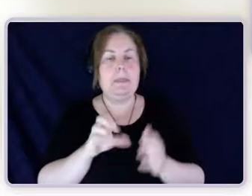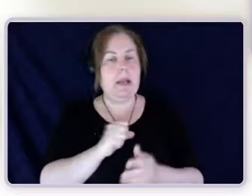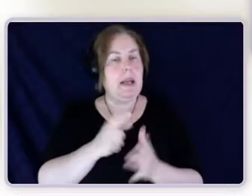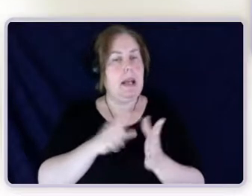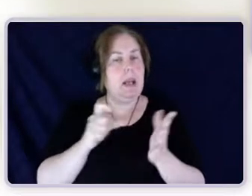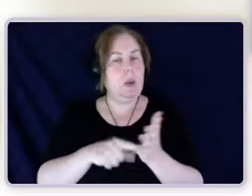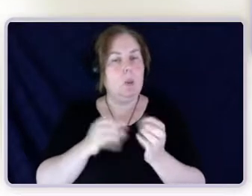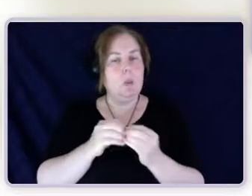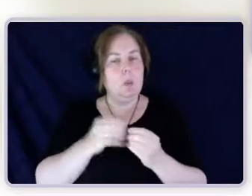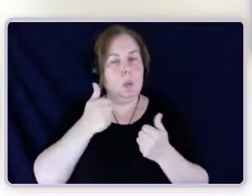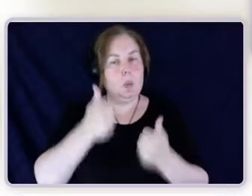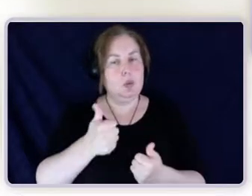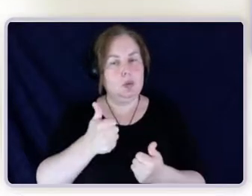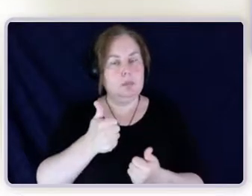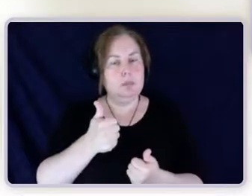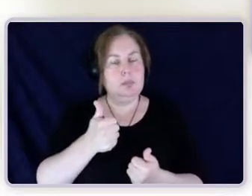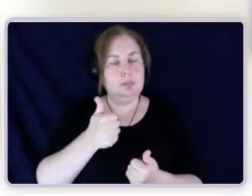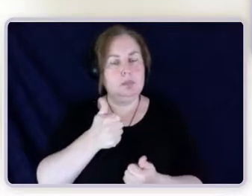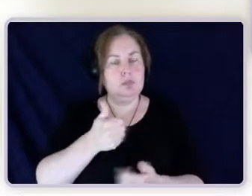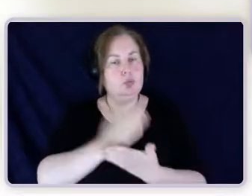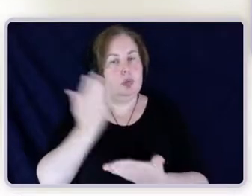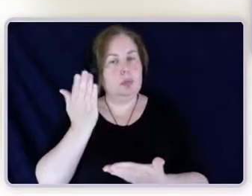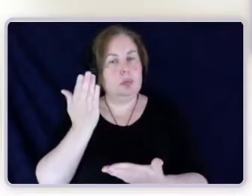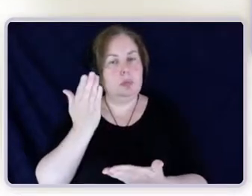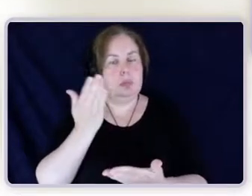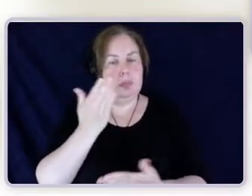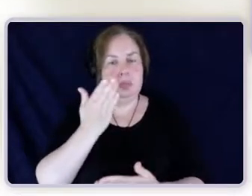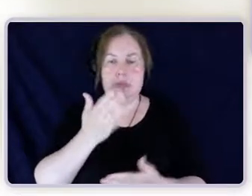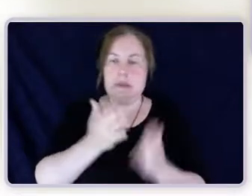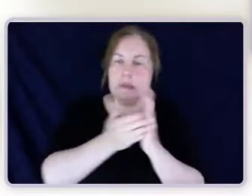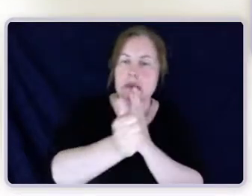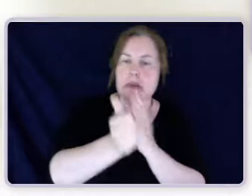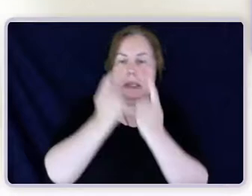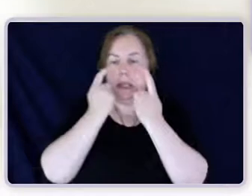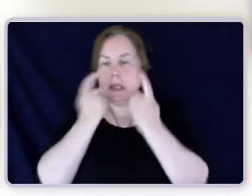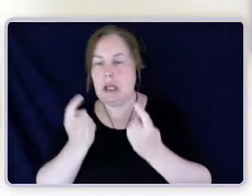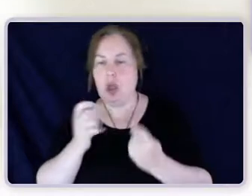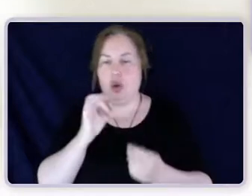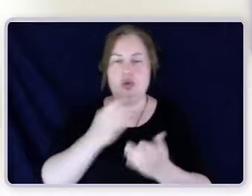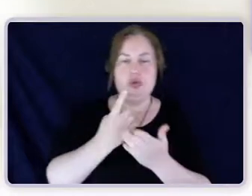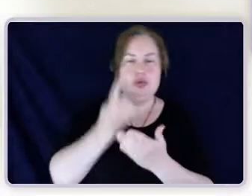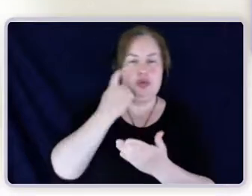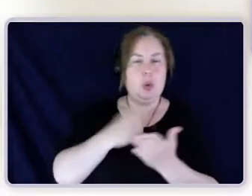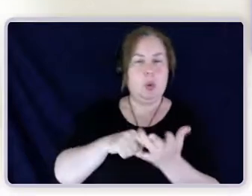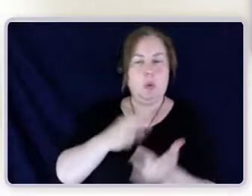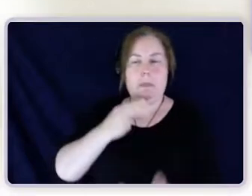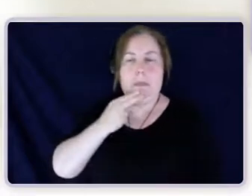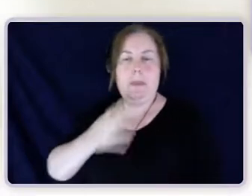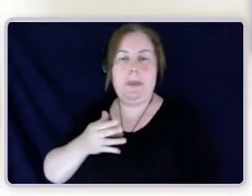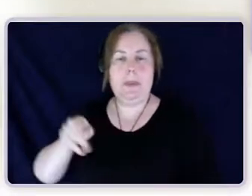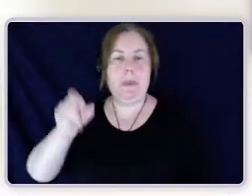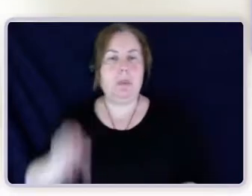by exercising reasonable skill and care, not try to exploit the position to the detriment of the supported